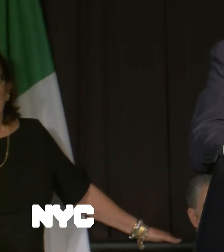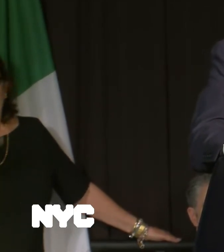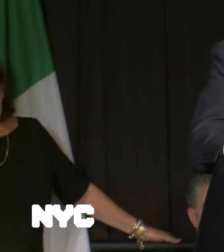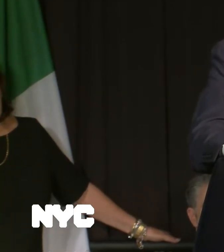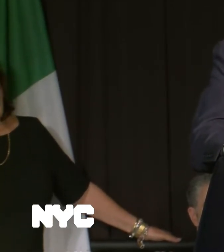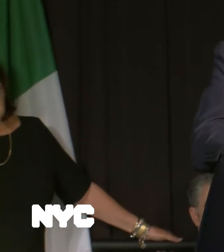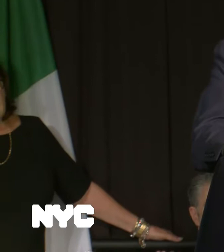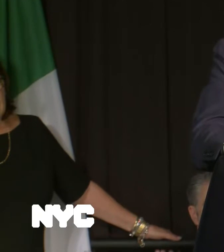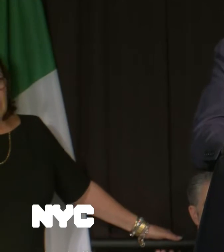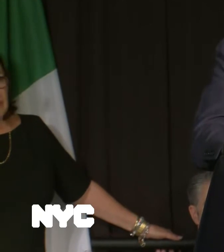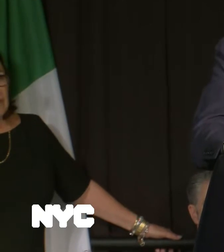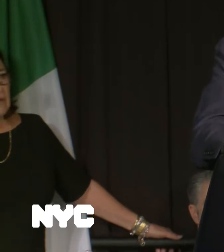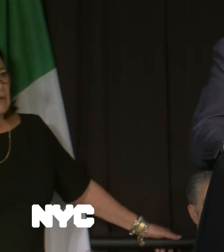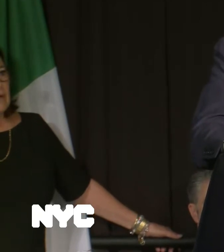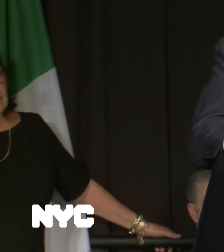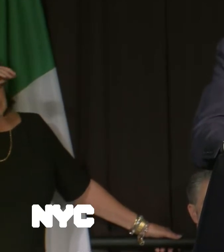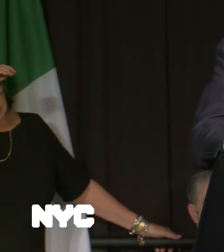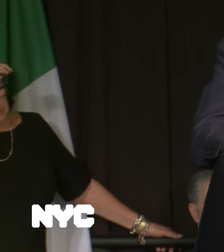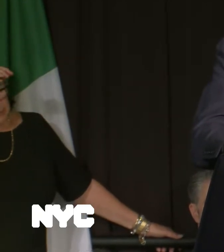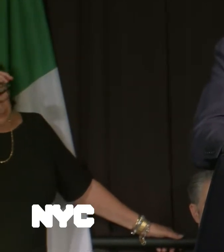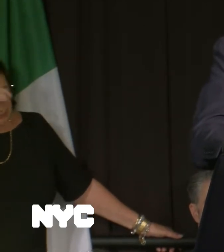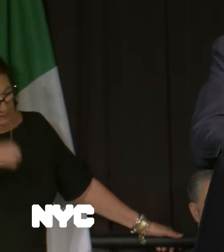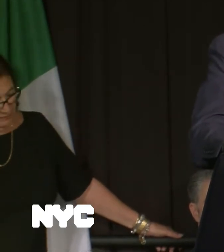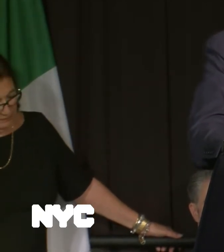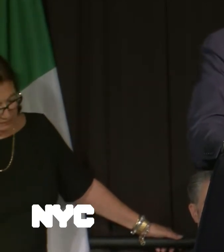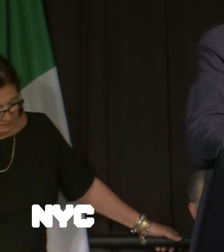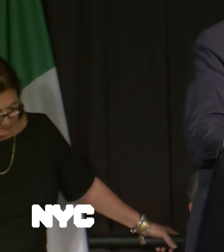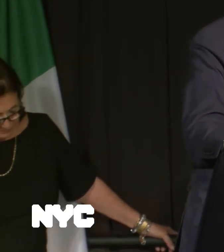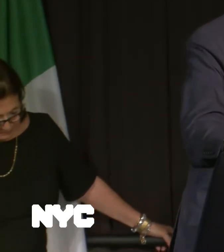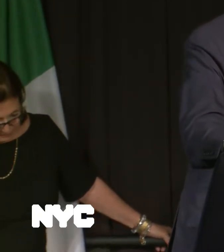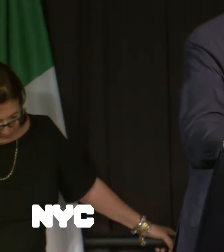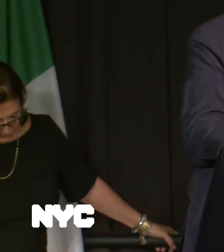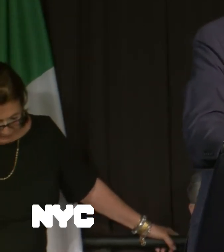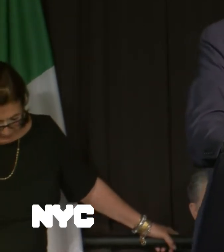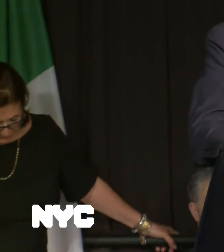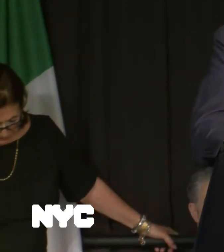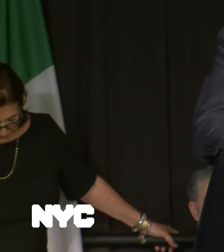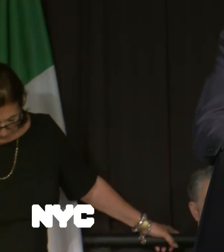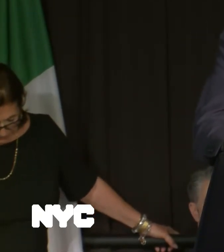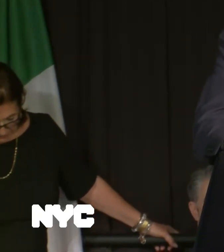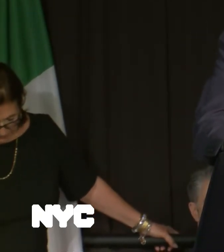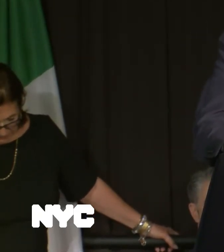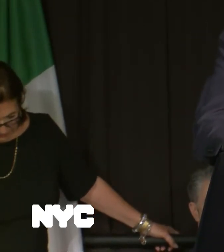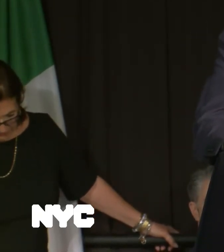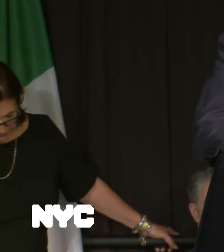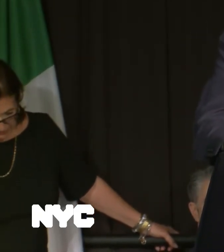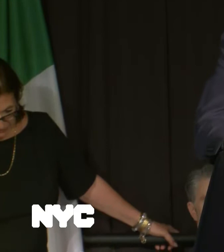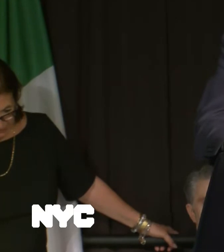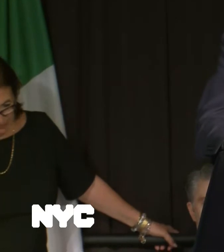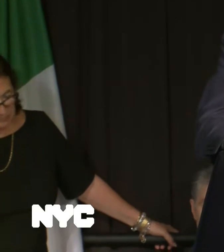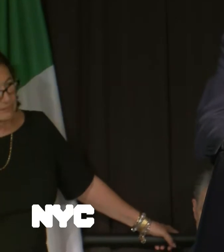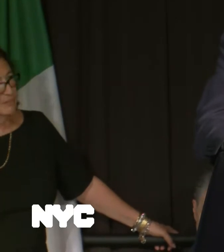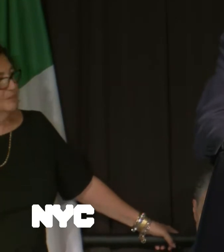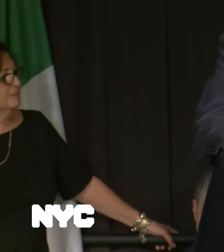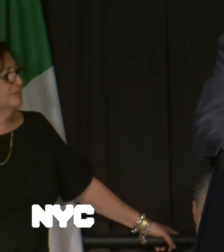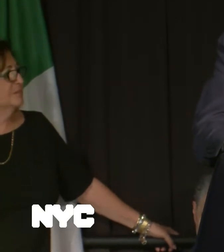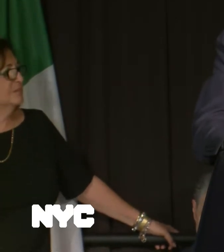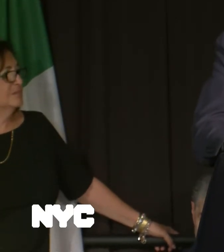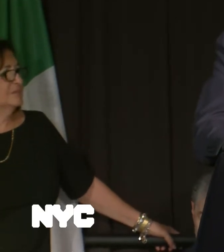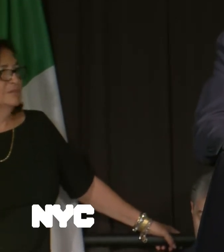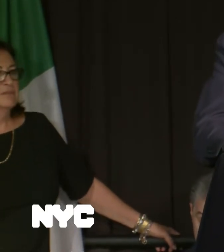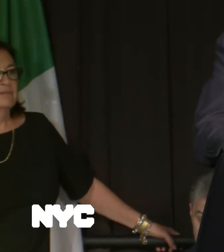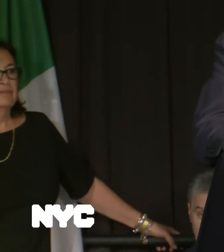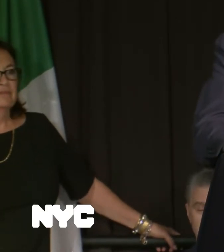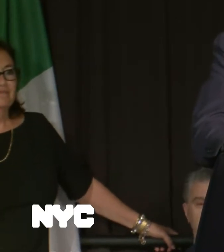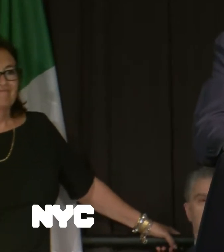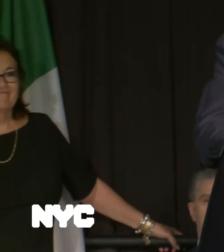Consul General to New York from the Italian Republic, he decided that he had to go see my grandfather's hometown